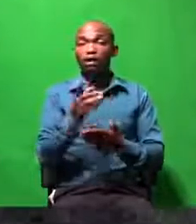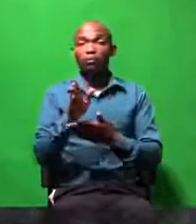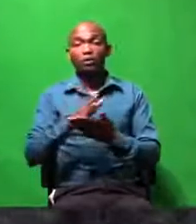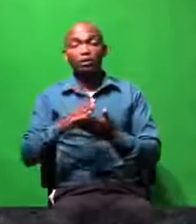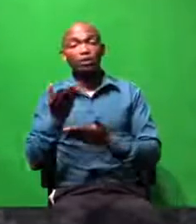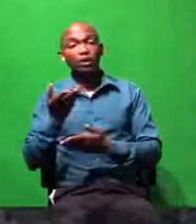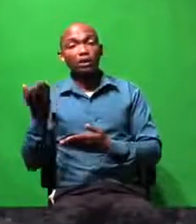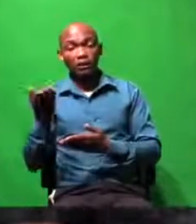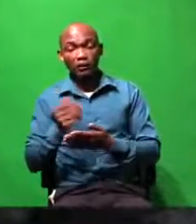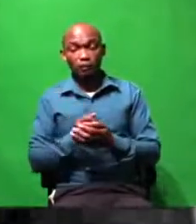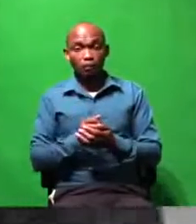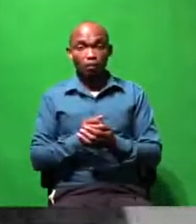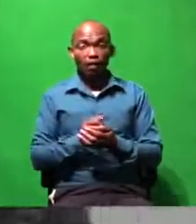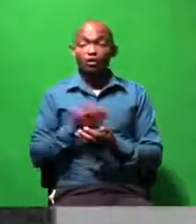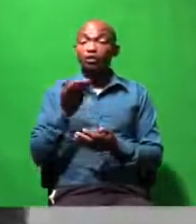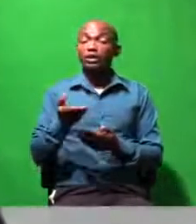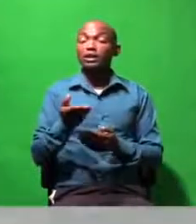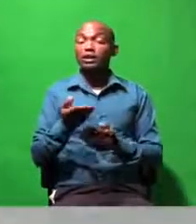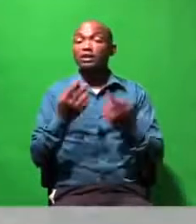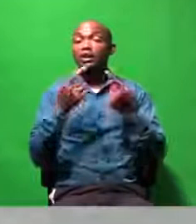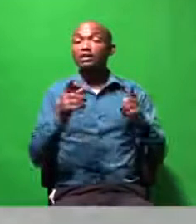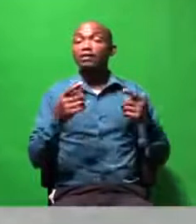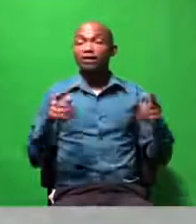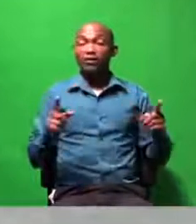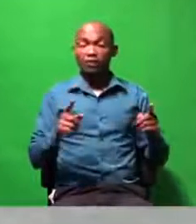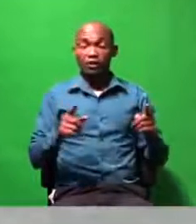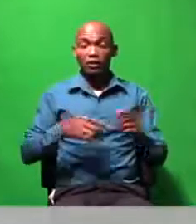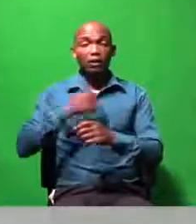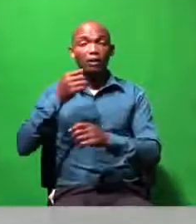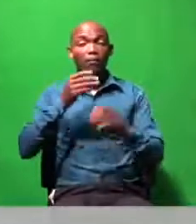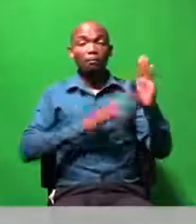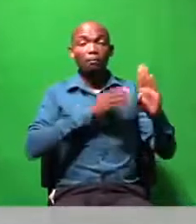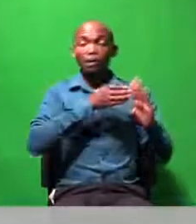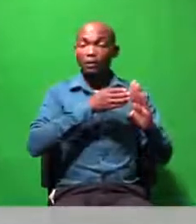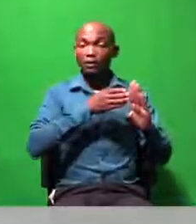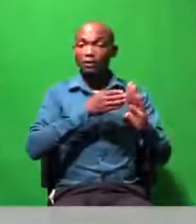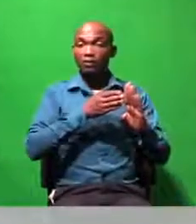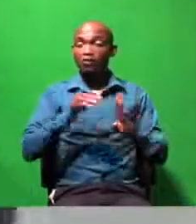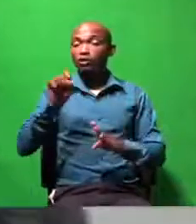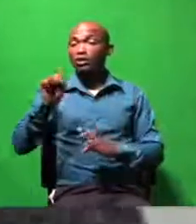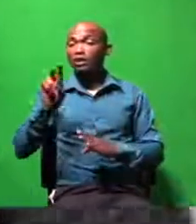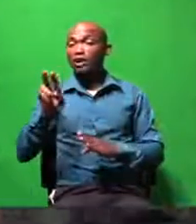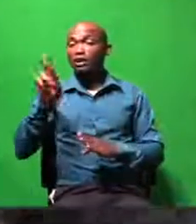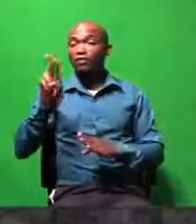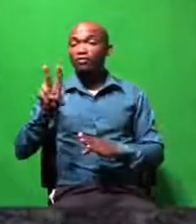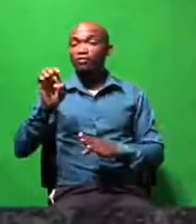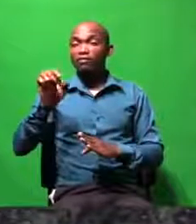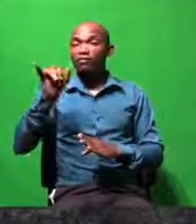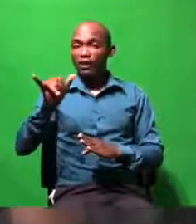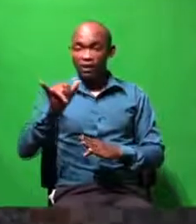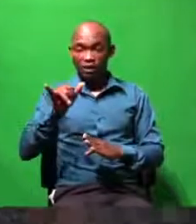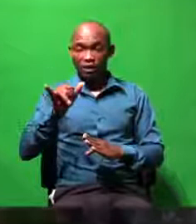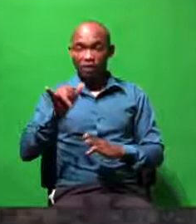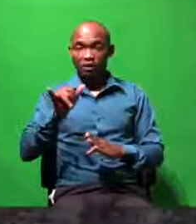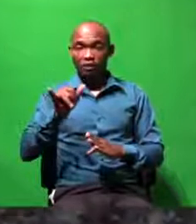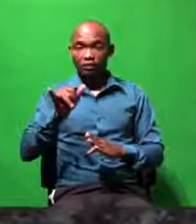another town. So there is a different purpose of surveying. But there is a same one surveying, or there